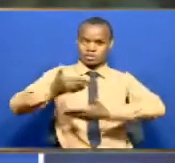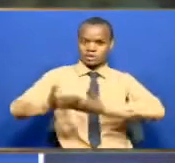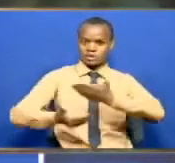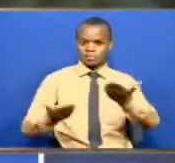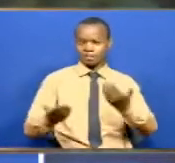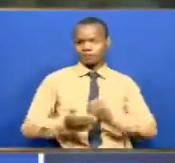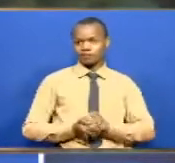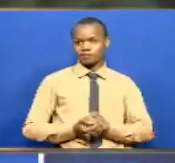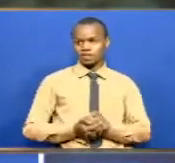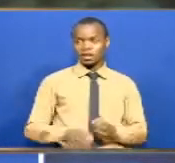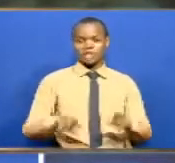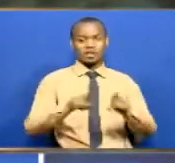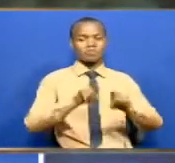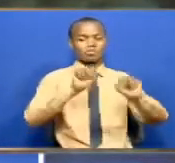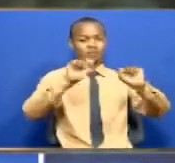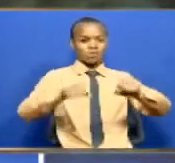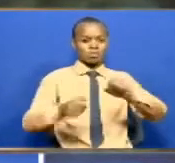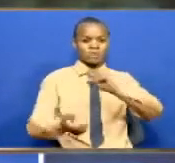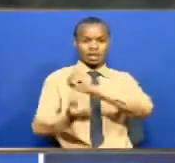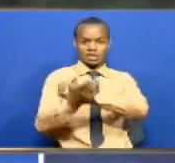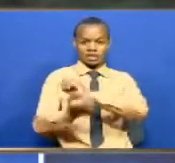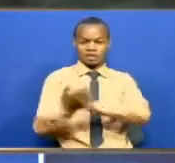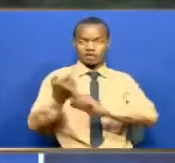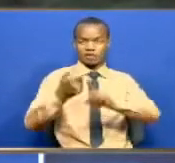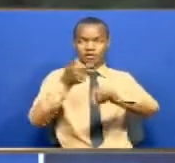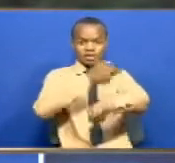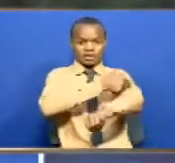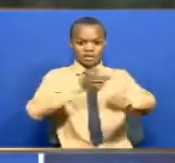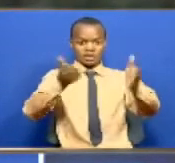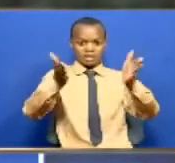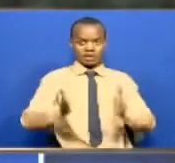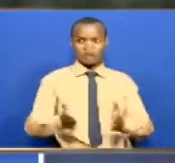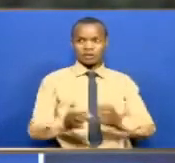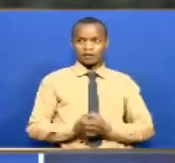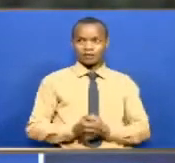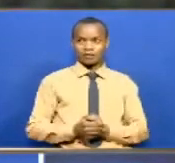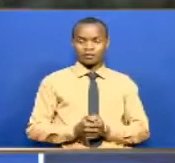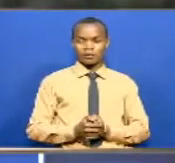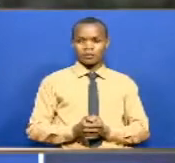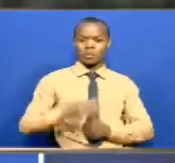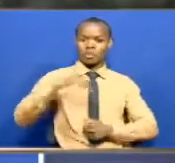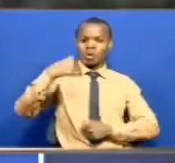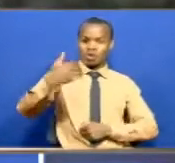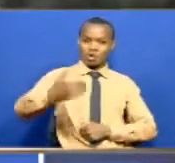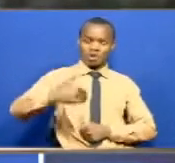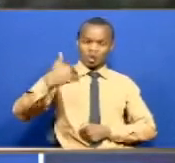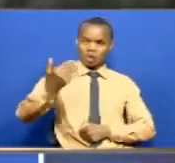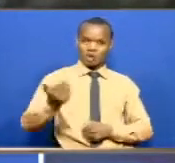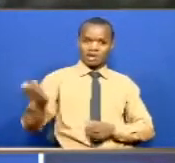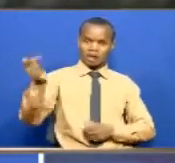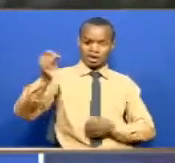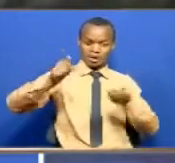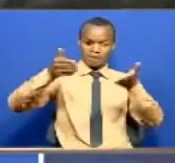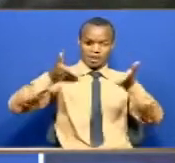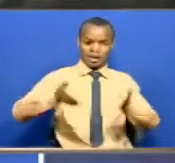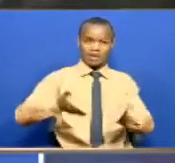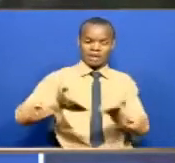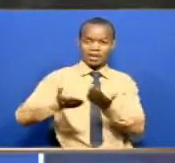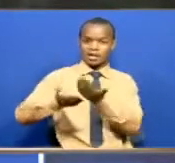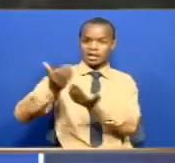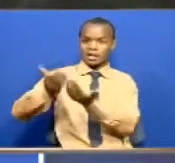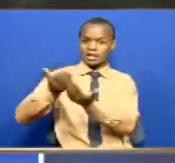some good advice from the medics. They have just said that we usually come here to offer them our